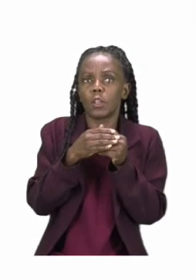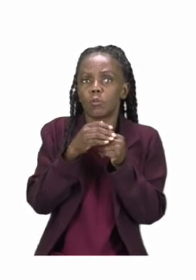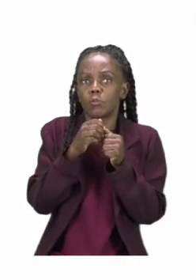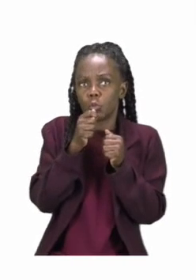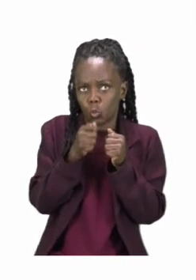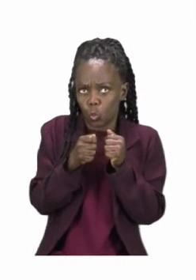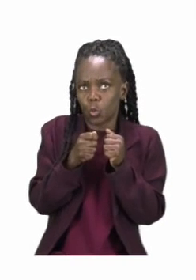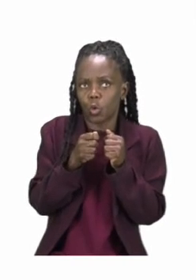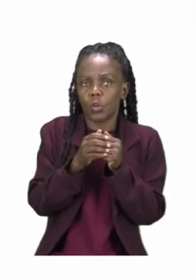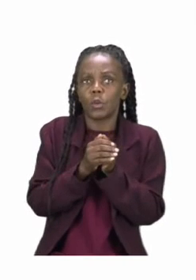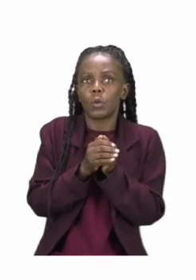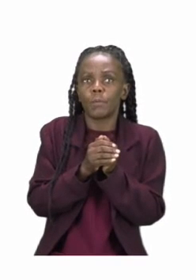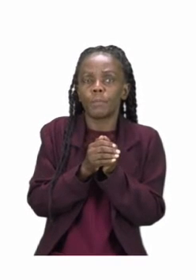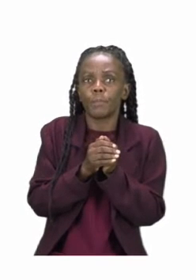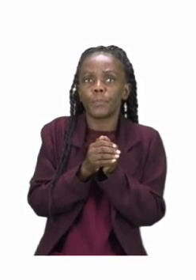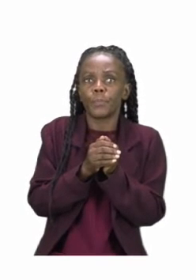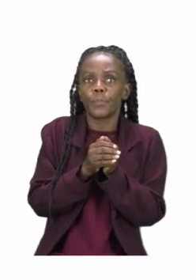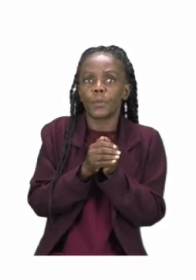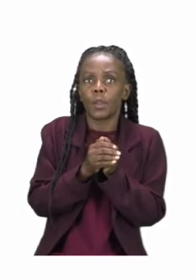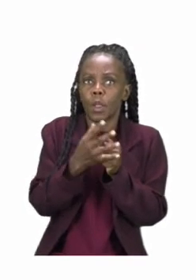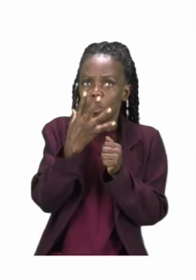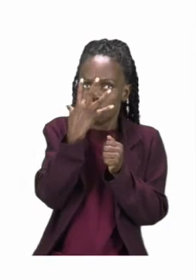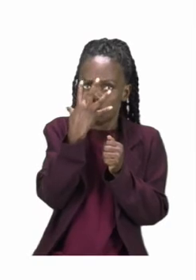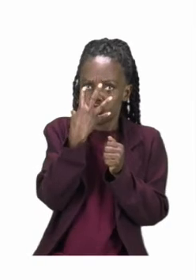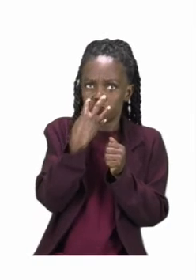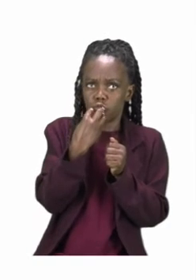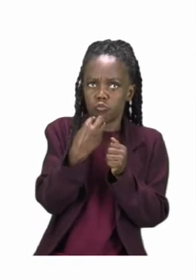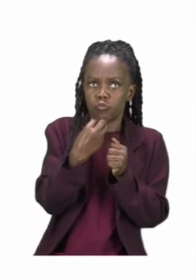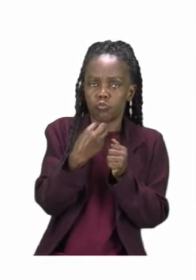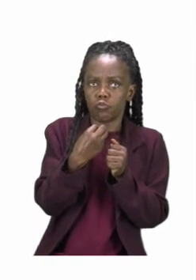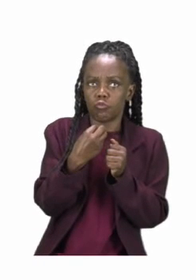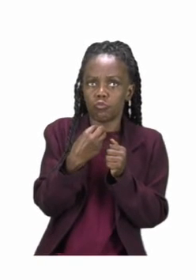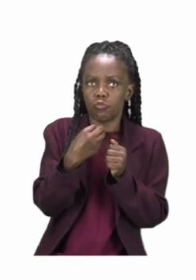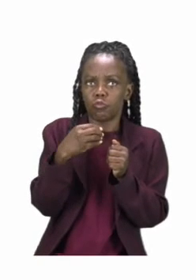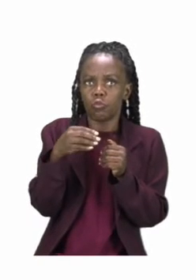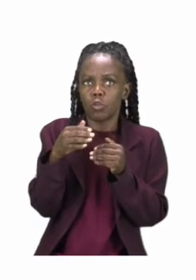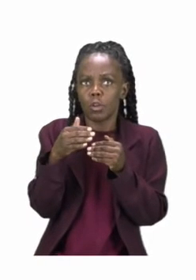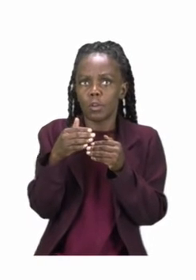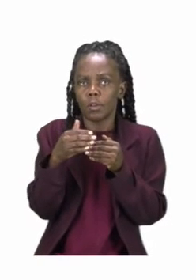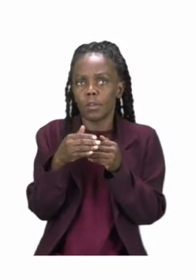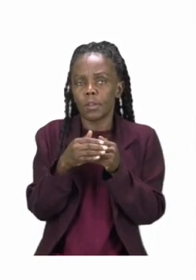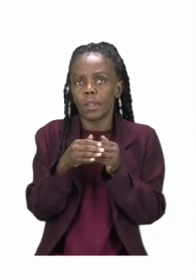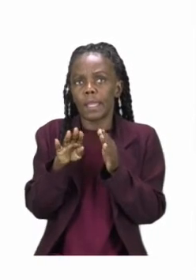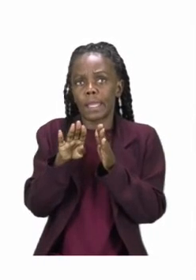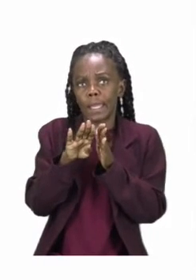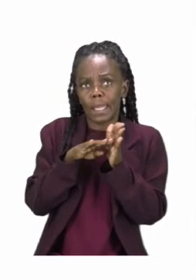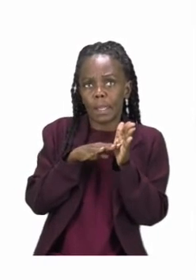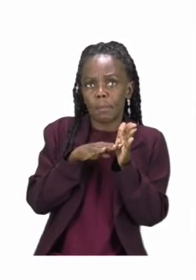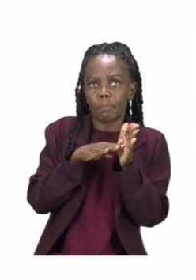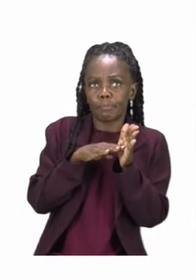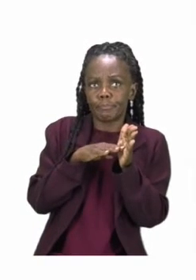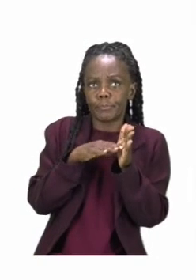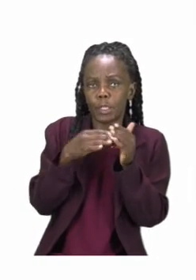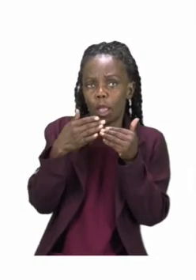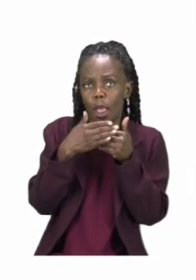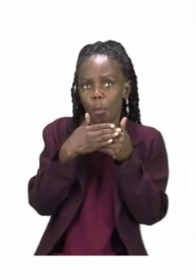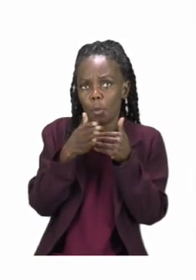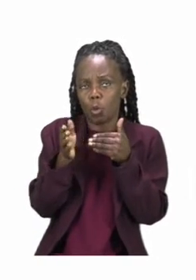door. The wolf came to the house, at the door, and